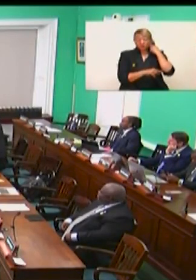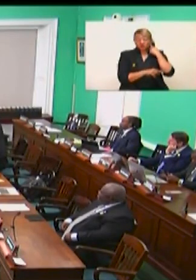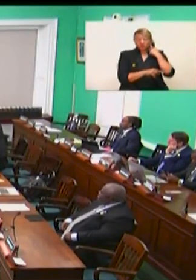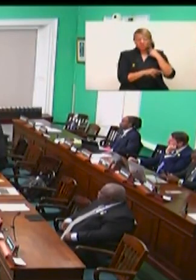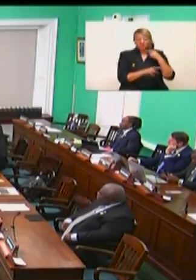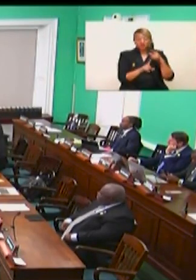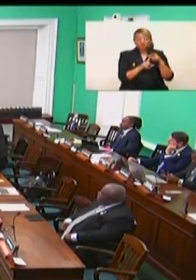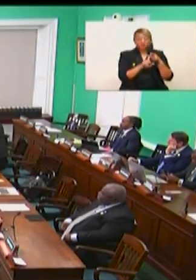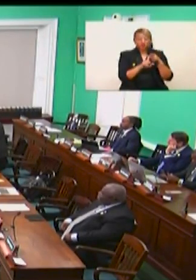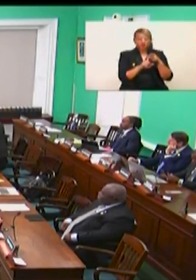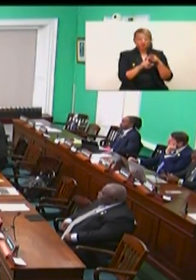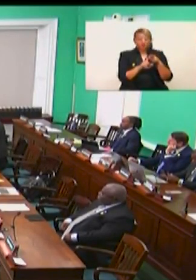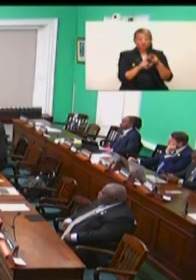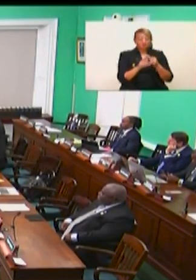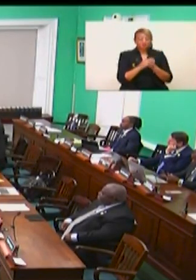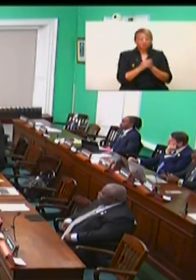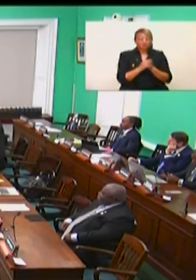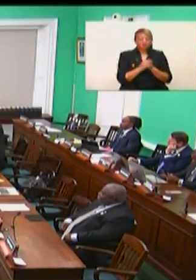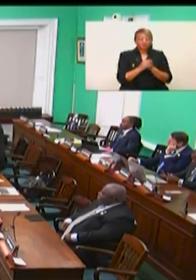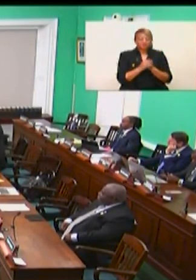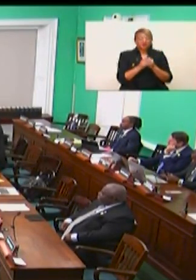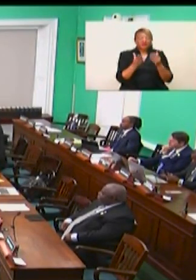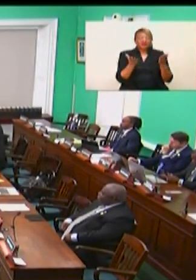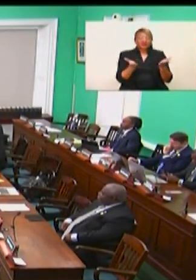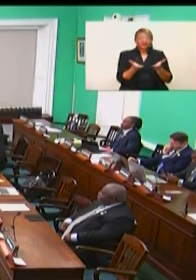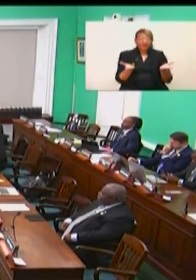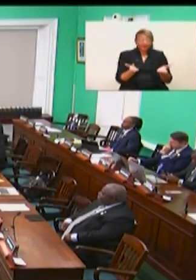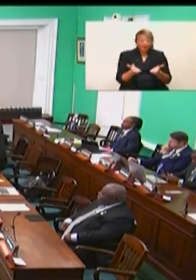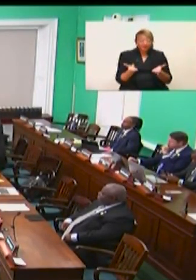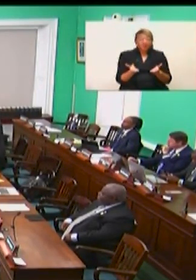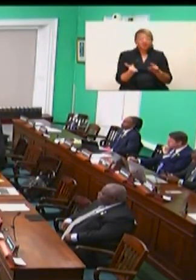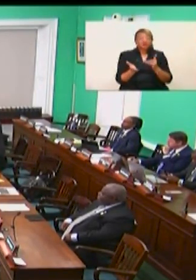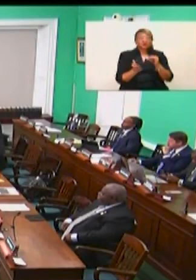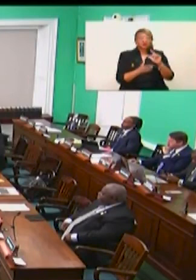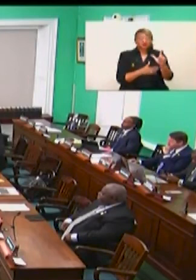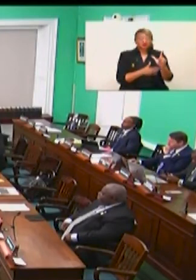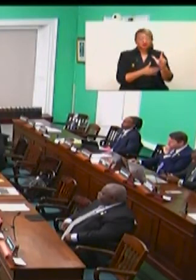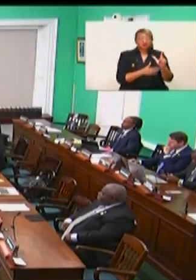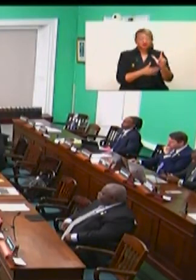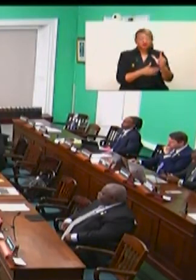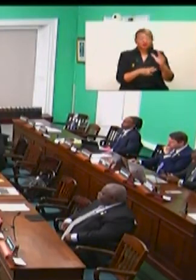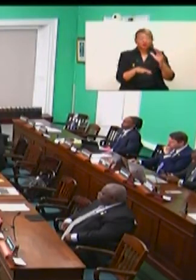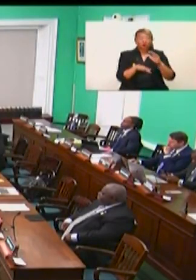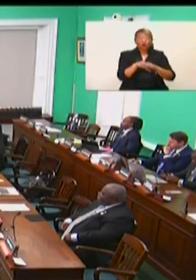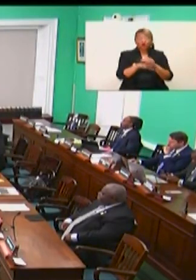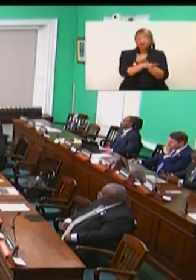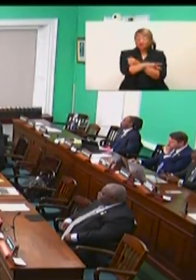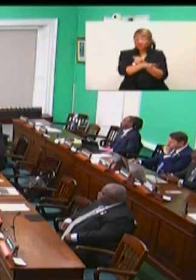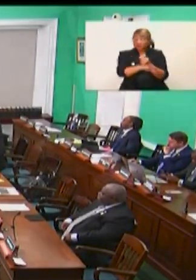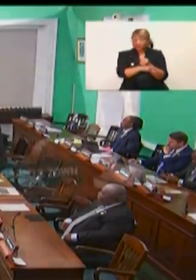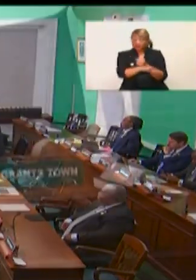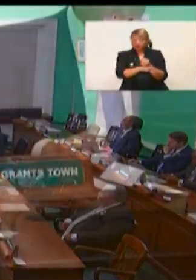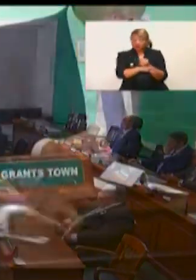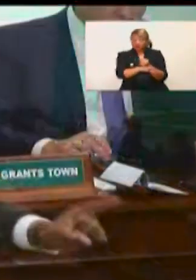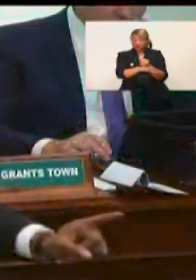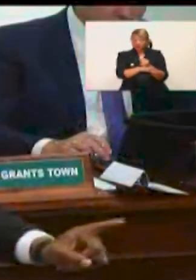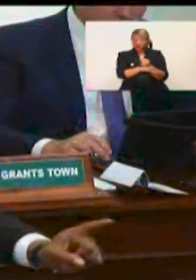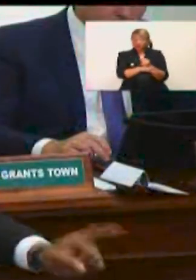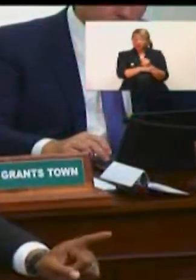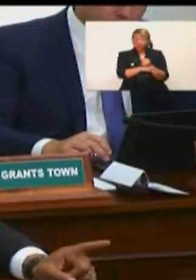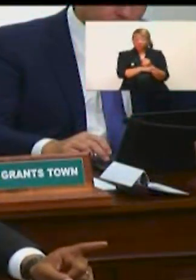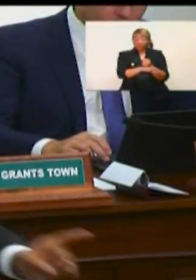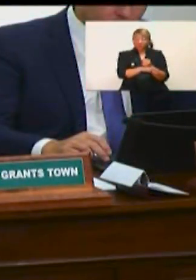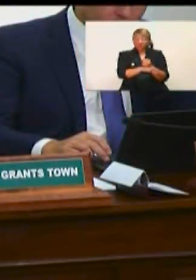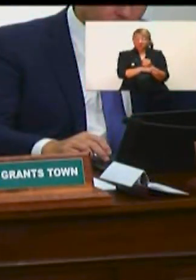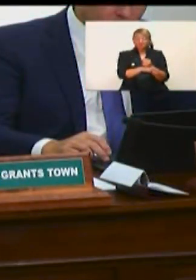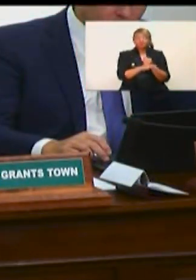his point of order is that here is a deal that on the stage, and we're not going to litigate this because we want to hear the